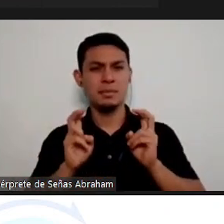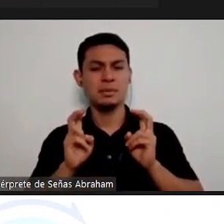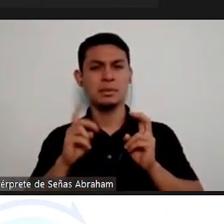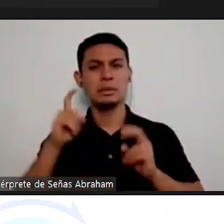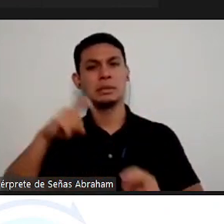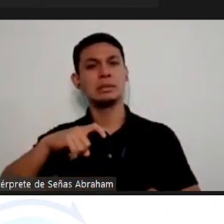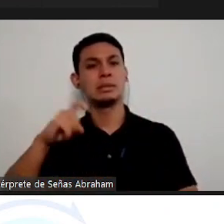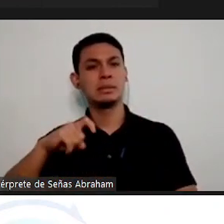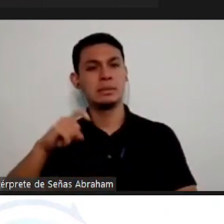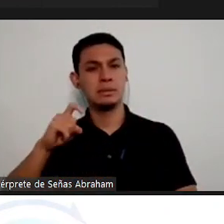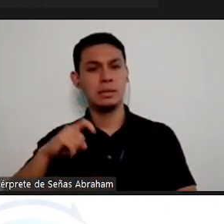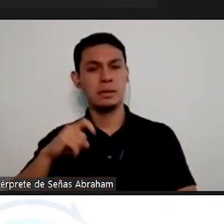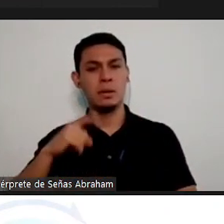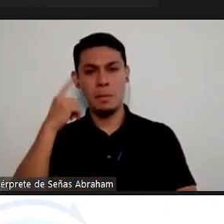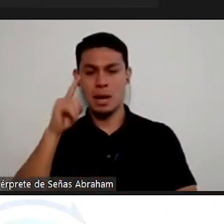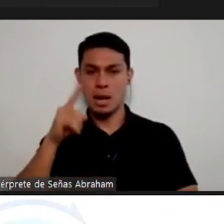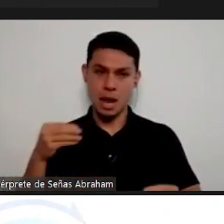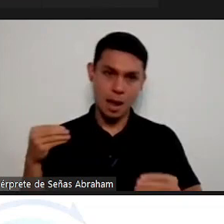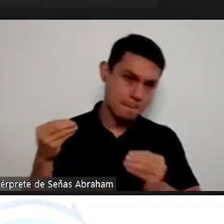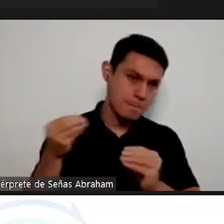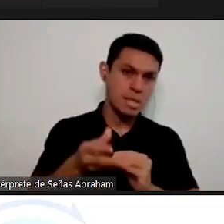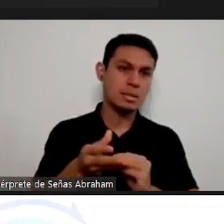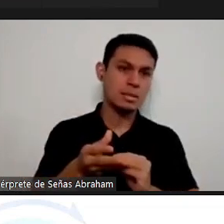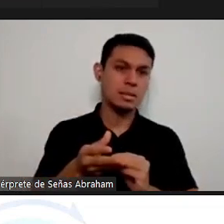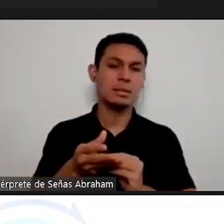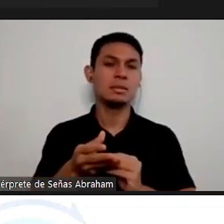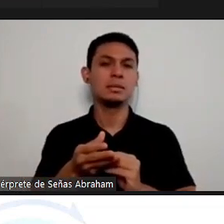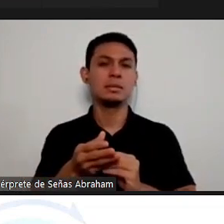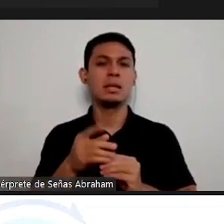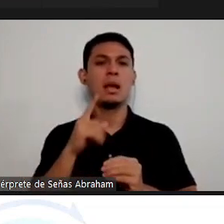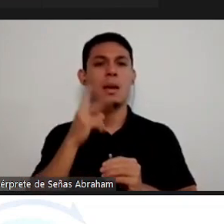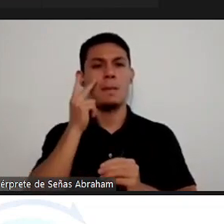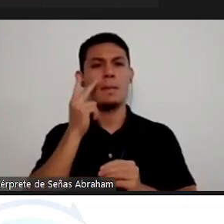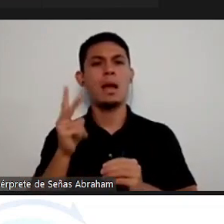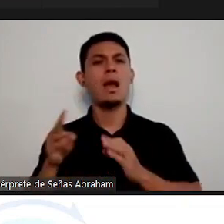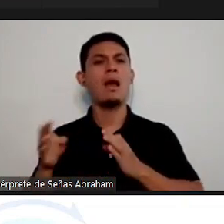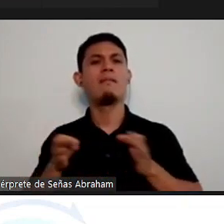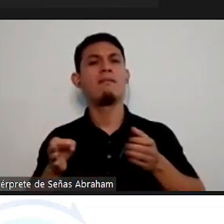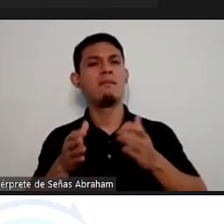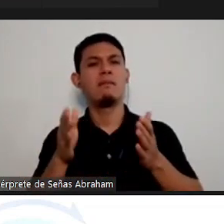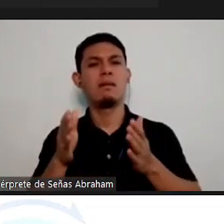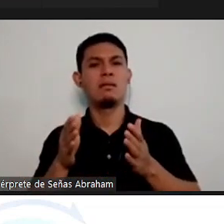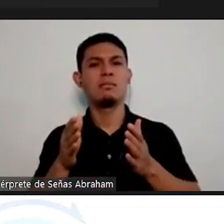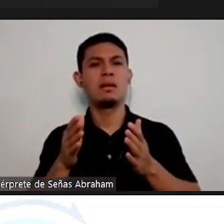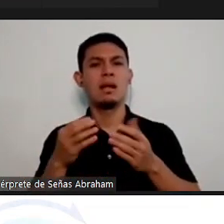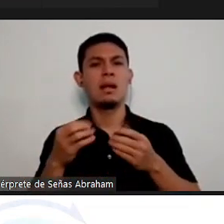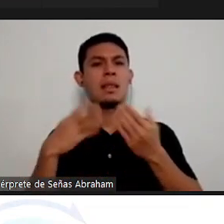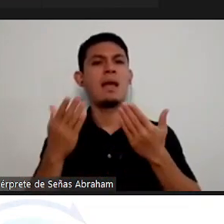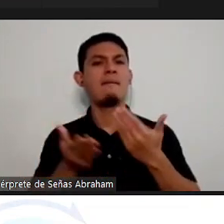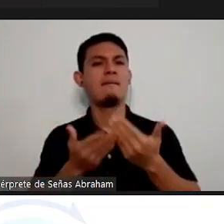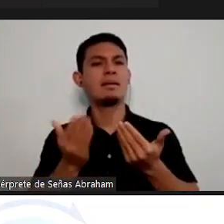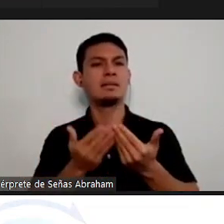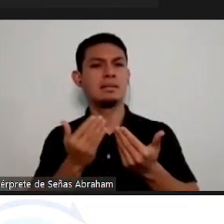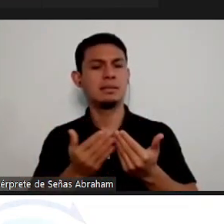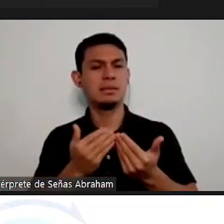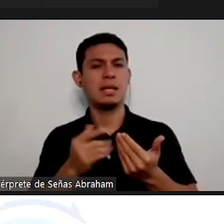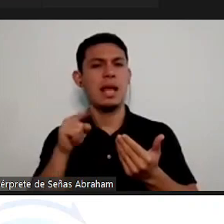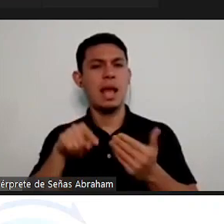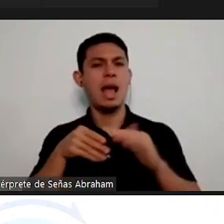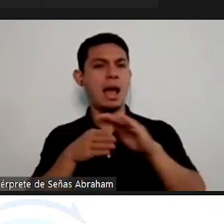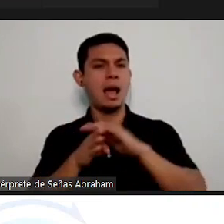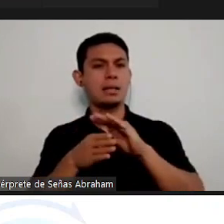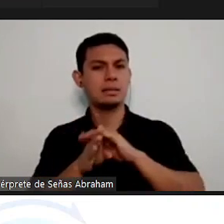place at these topics and they would need it to invest and we would see a way in which we should